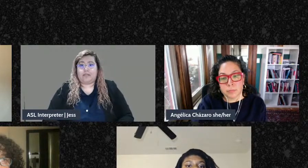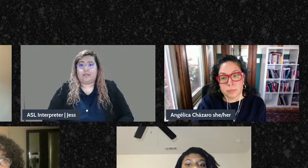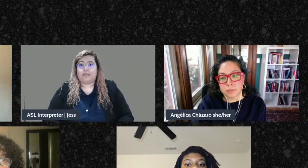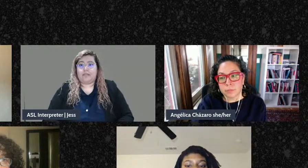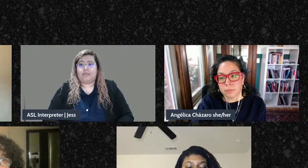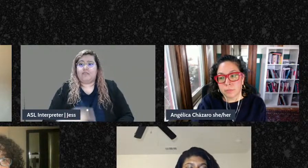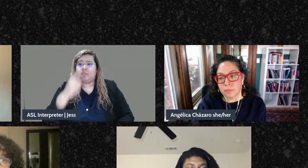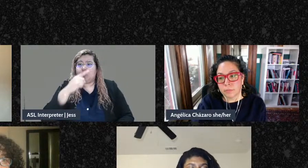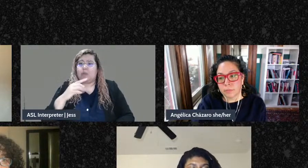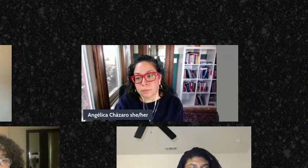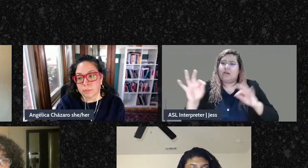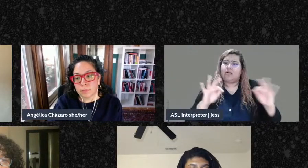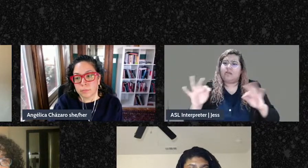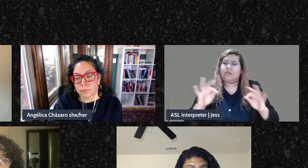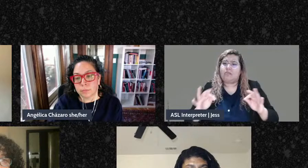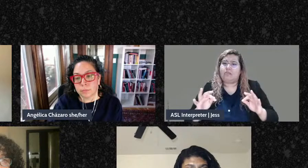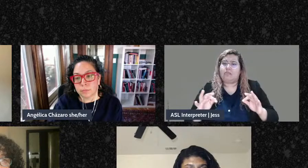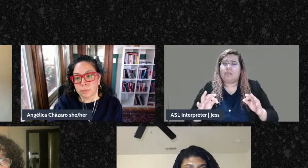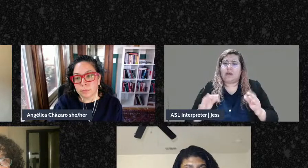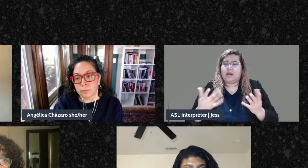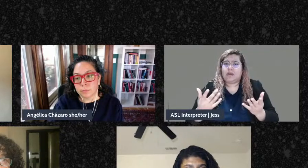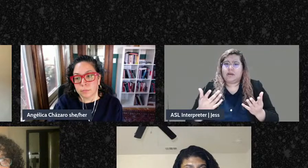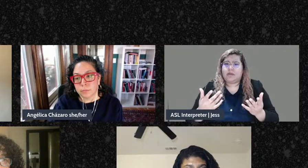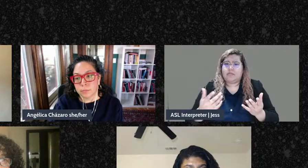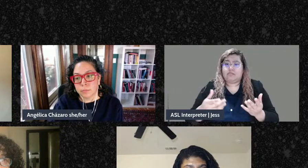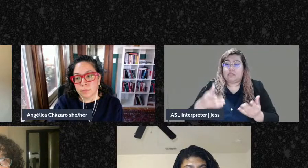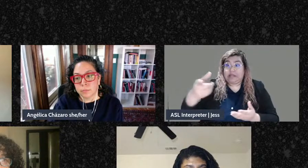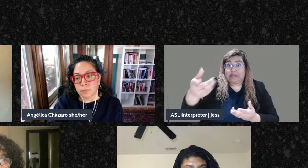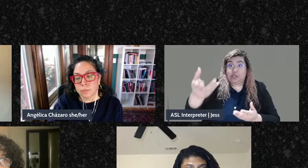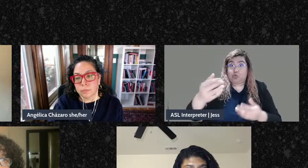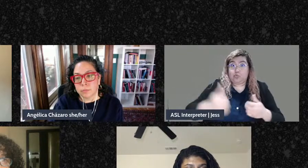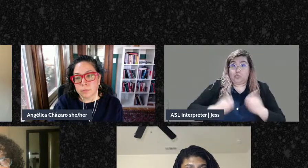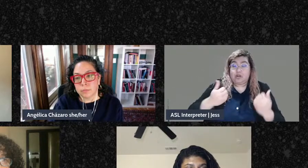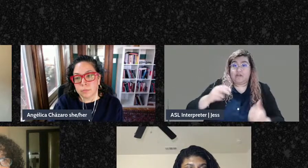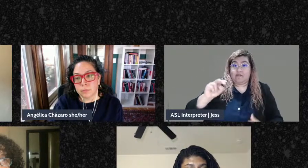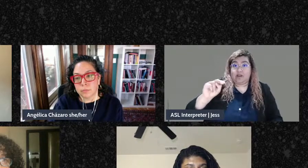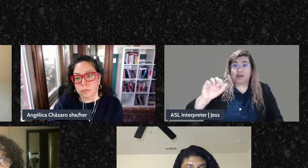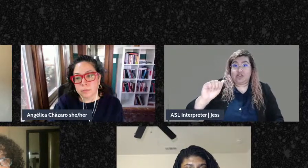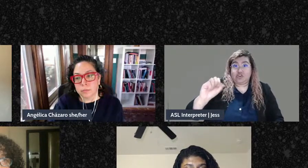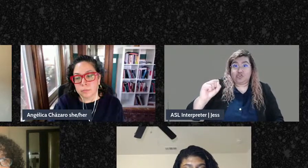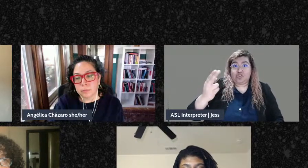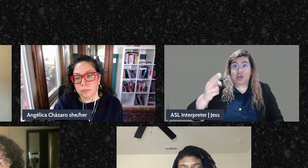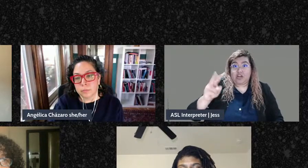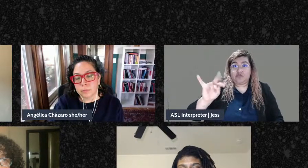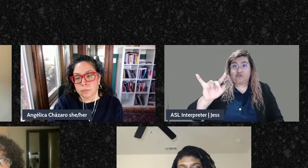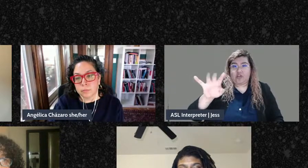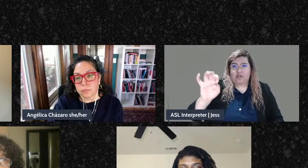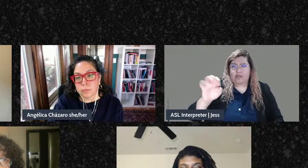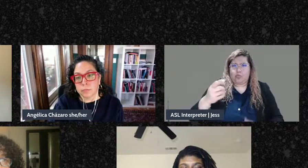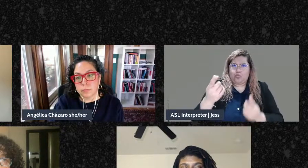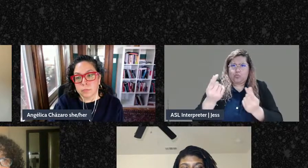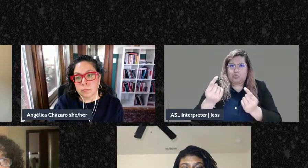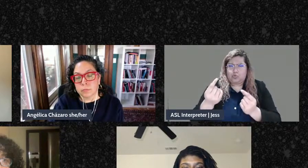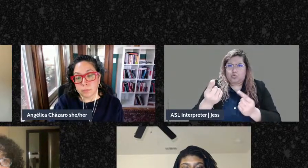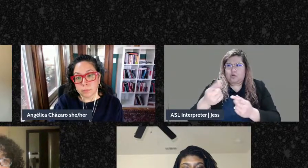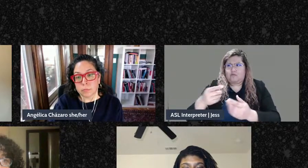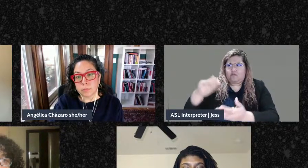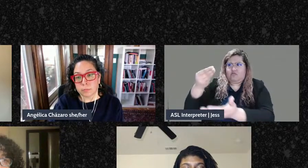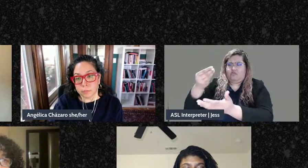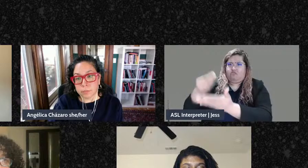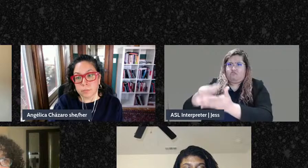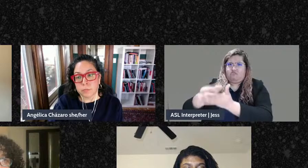work you've been involved in to defund the police in Nashville? And what's the context there like, and what are you